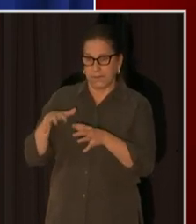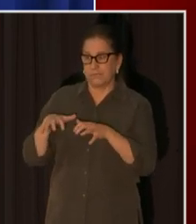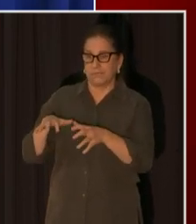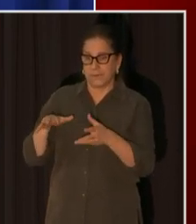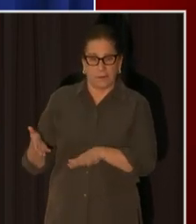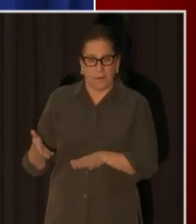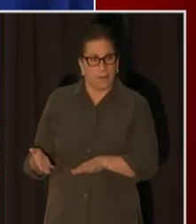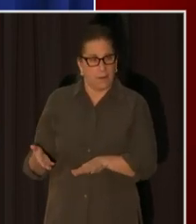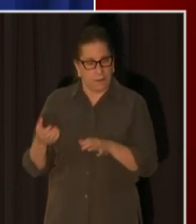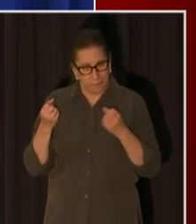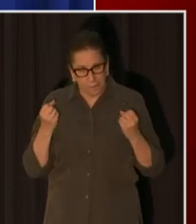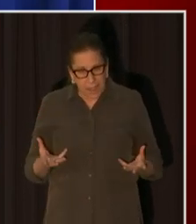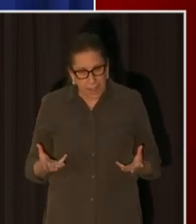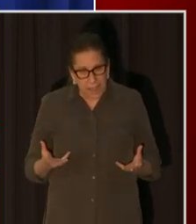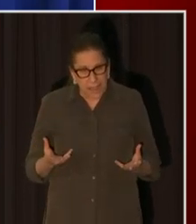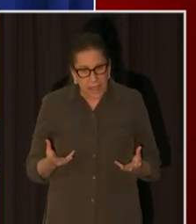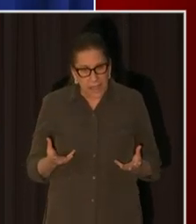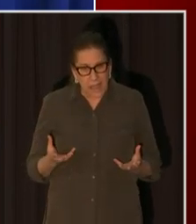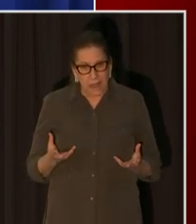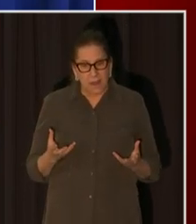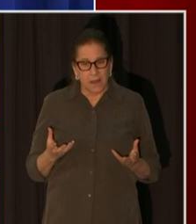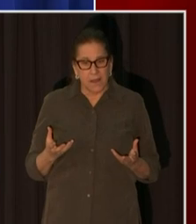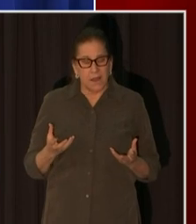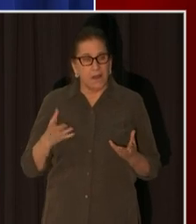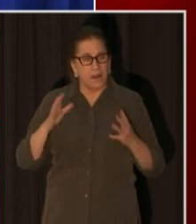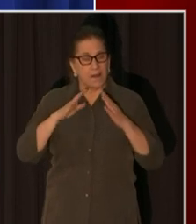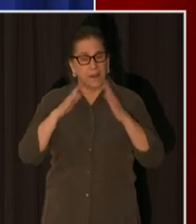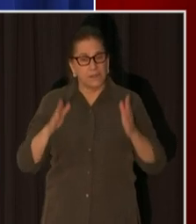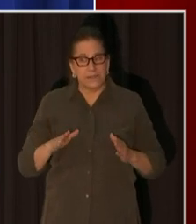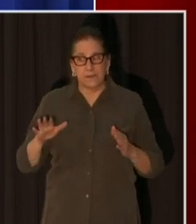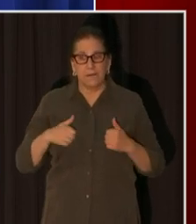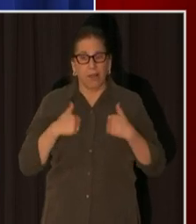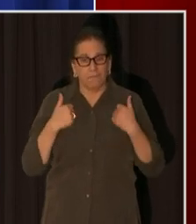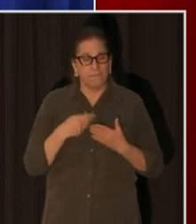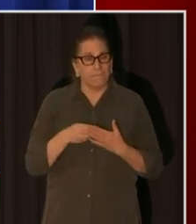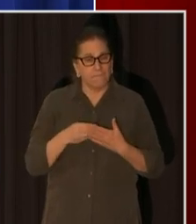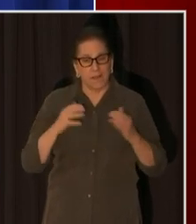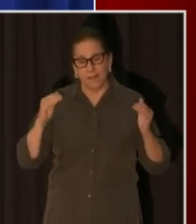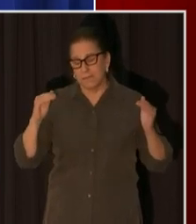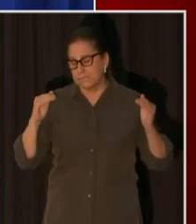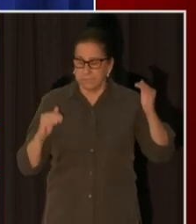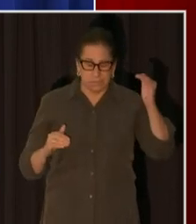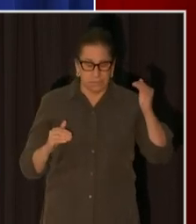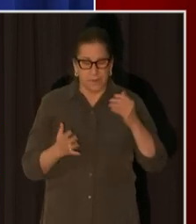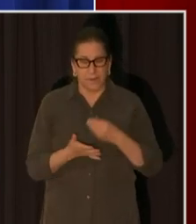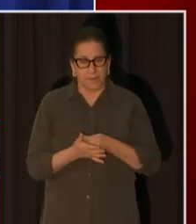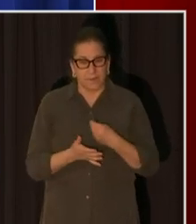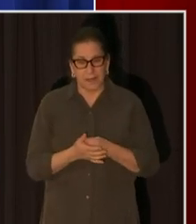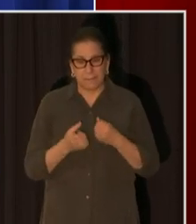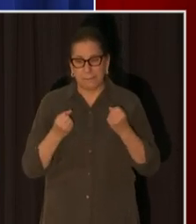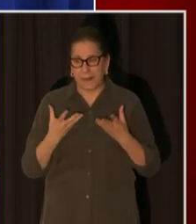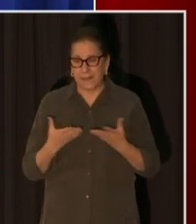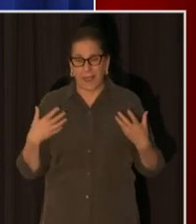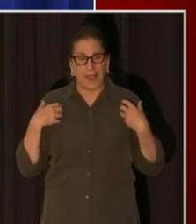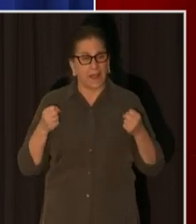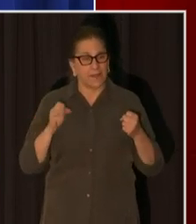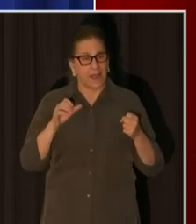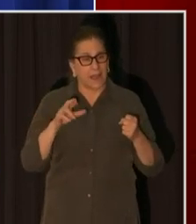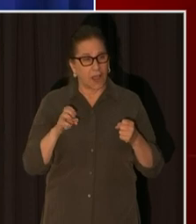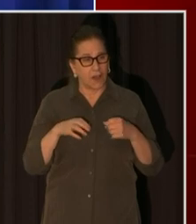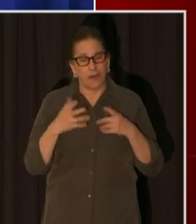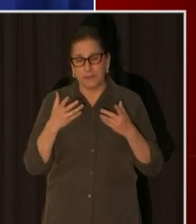devaluation, economic injustice, and discrimination in healthcare have created. Those risk factors are literally dividing